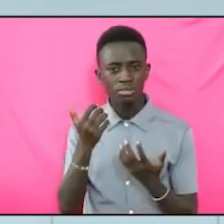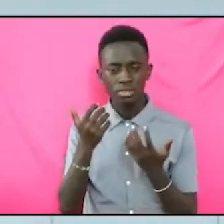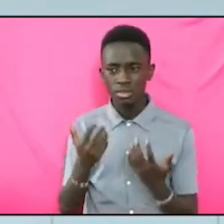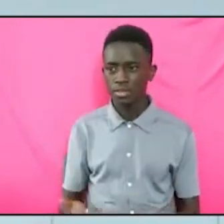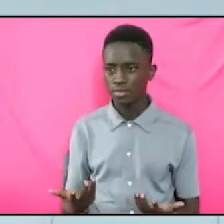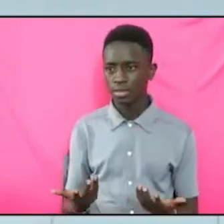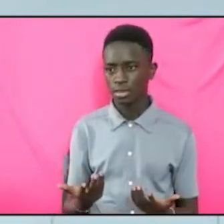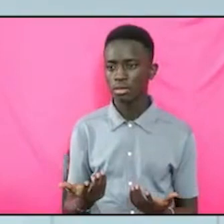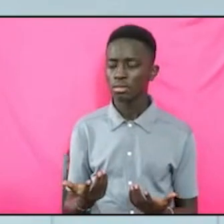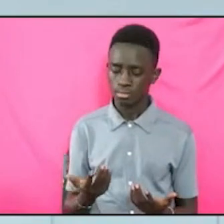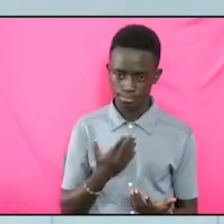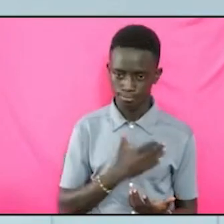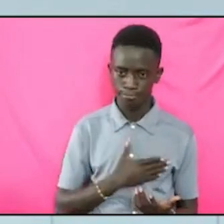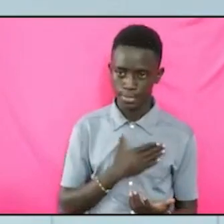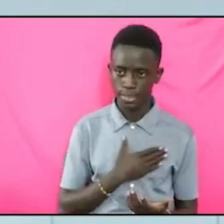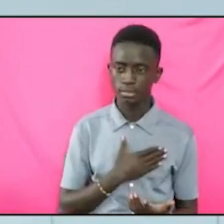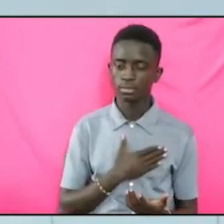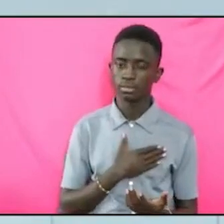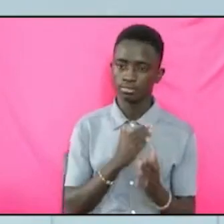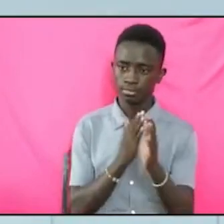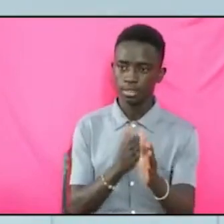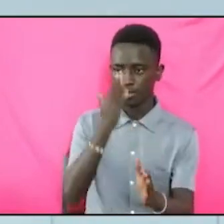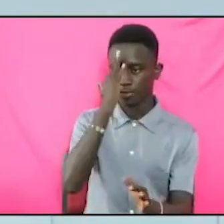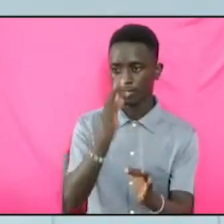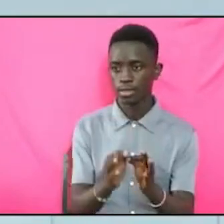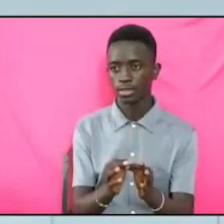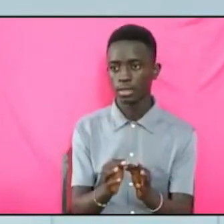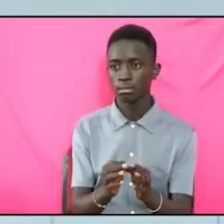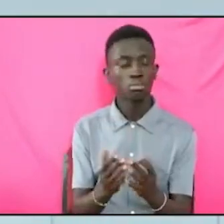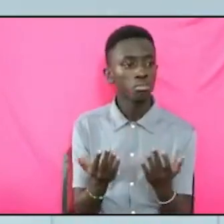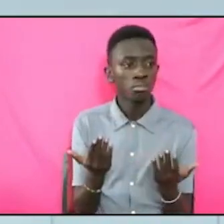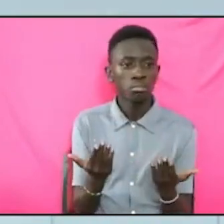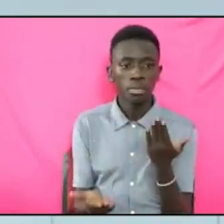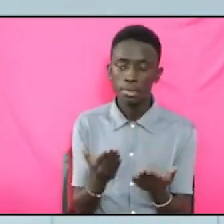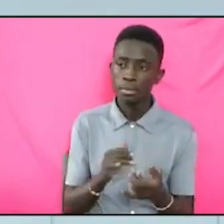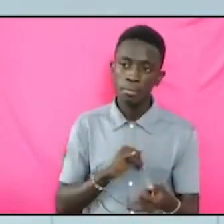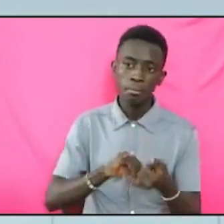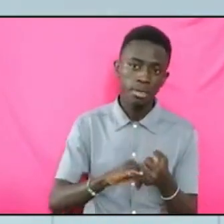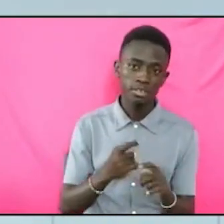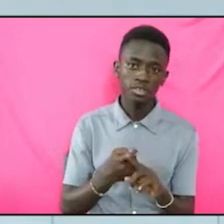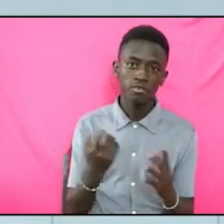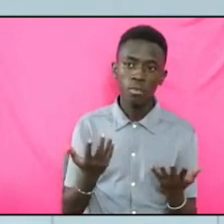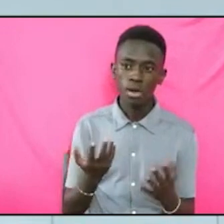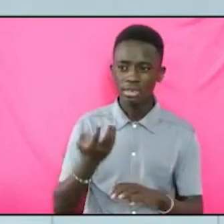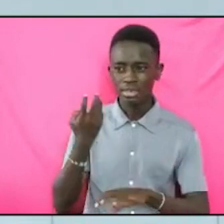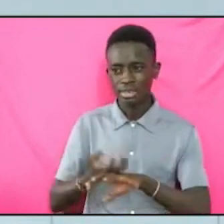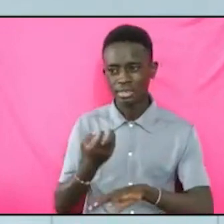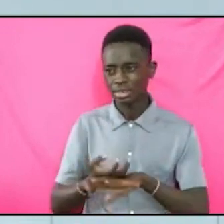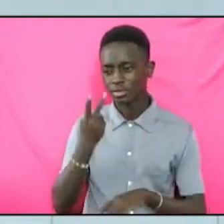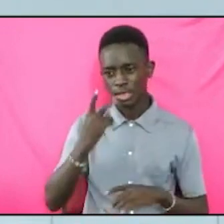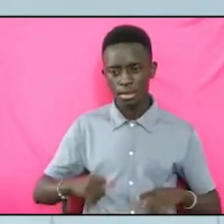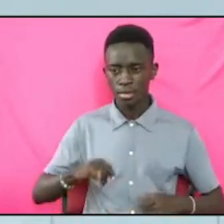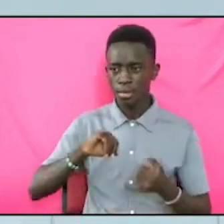Please hold on to faith no matter what happens. Is your marriage on the rocks? Please hold on to